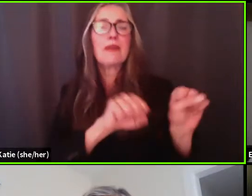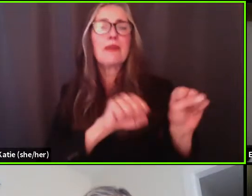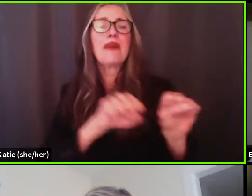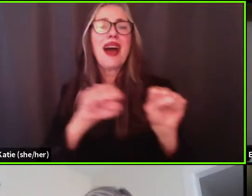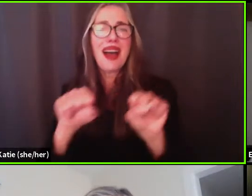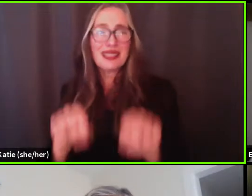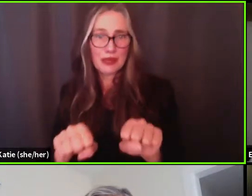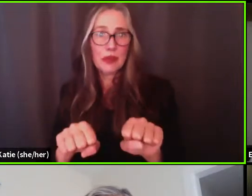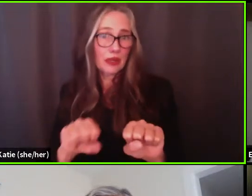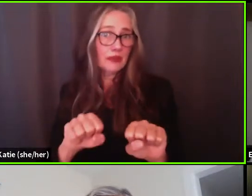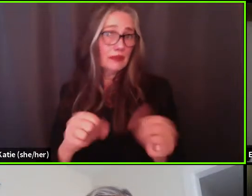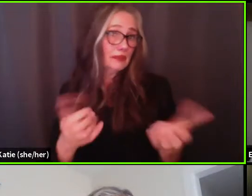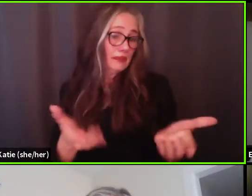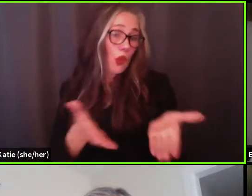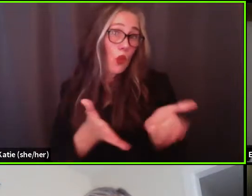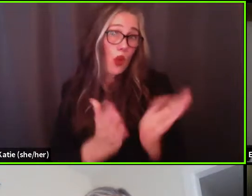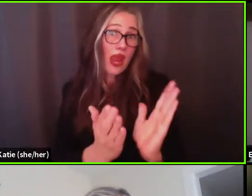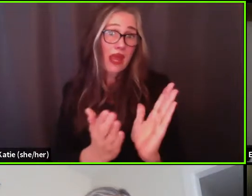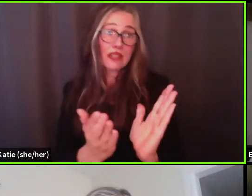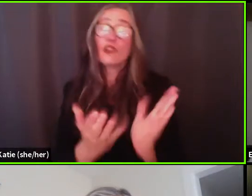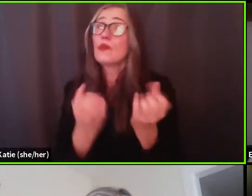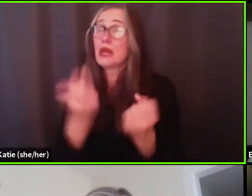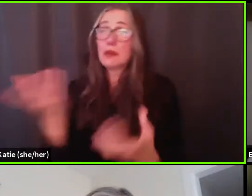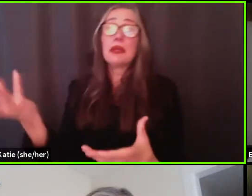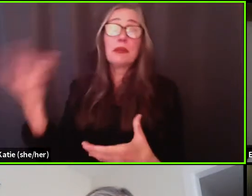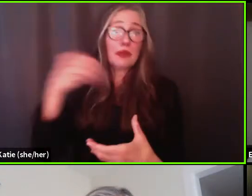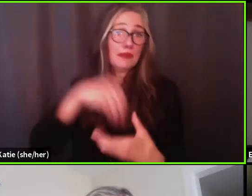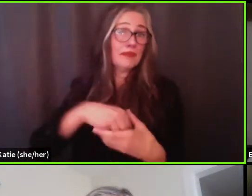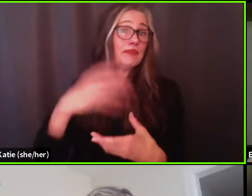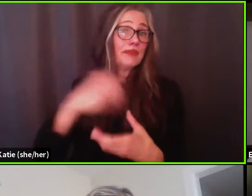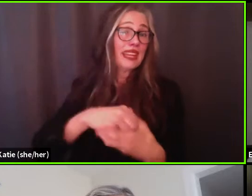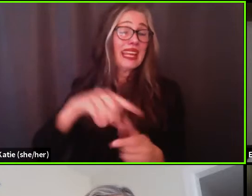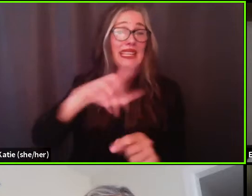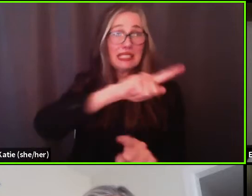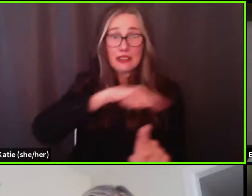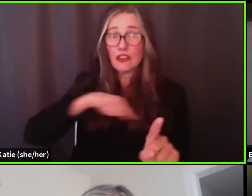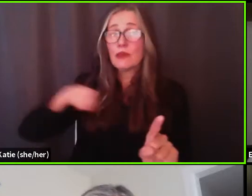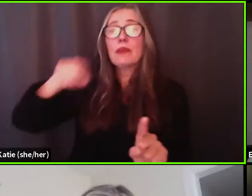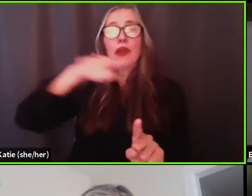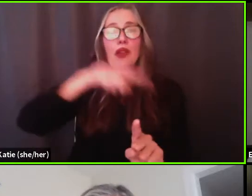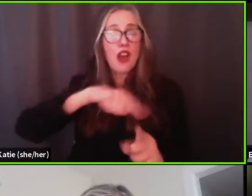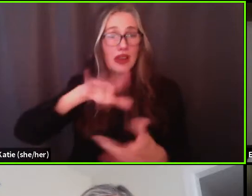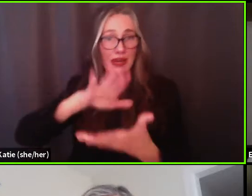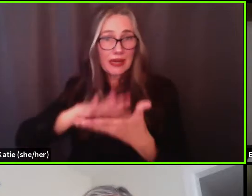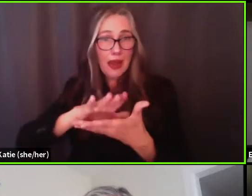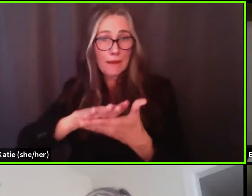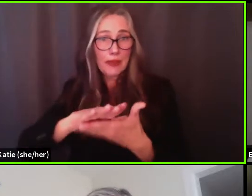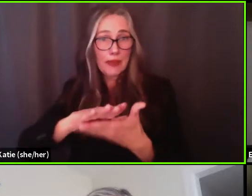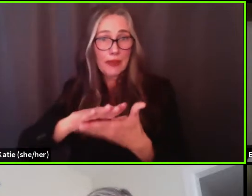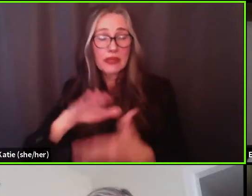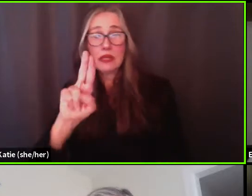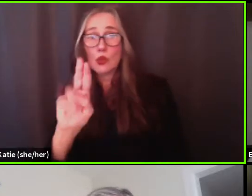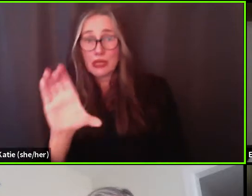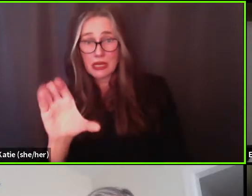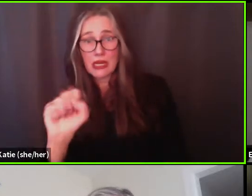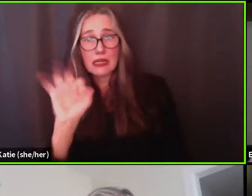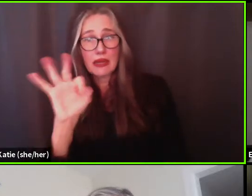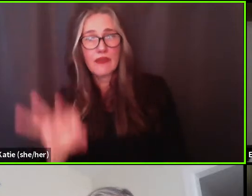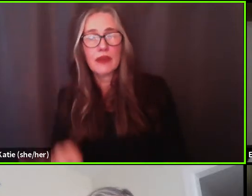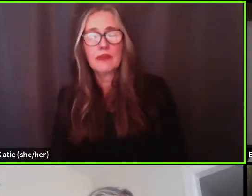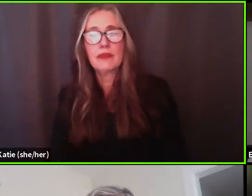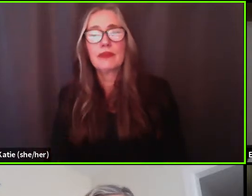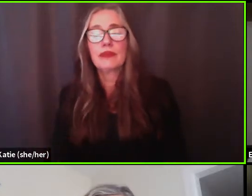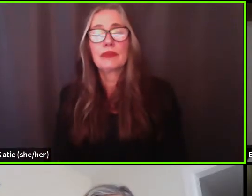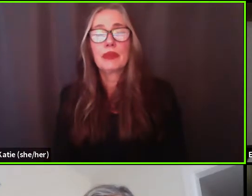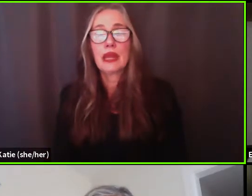group that we heard from um various individuals from around campus um we've also heard from others who felt that